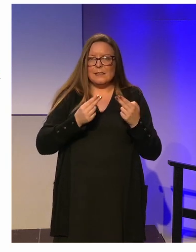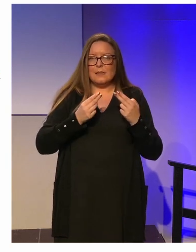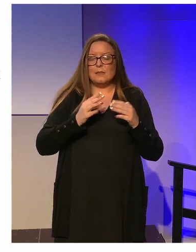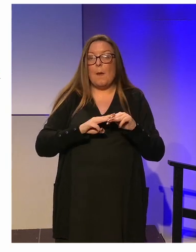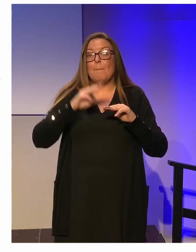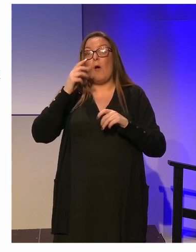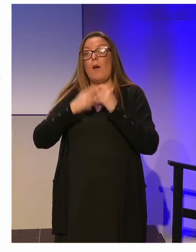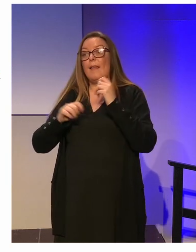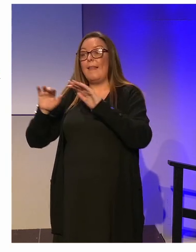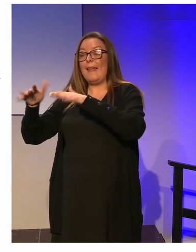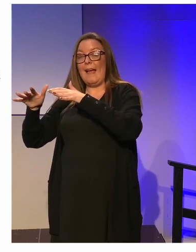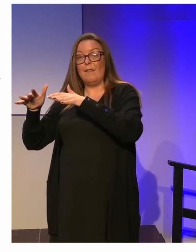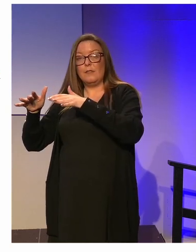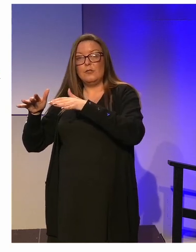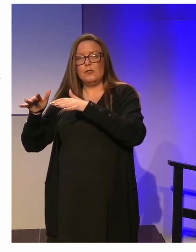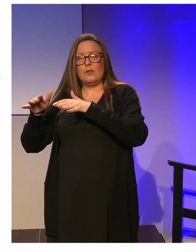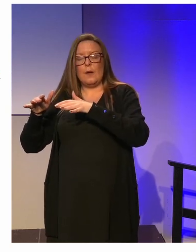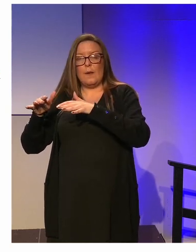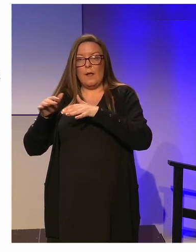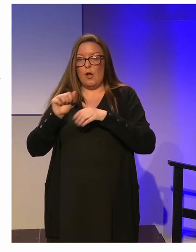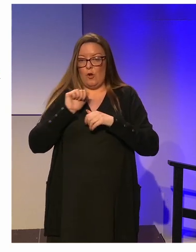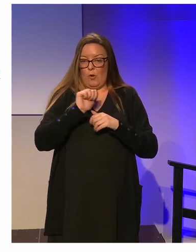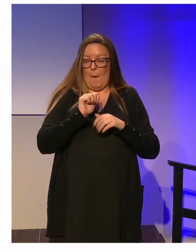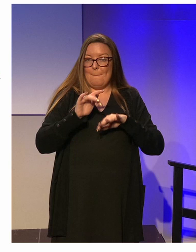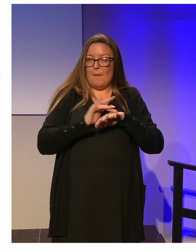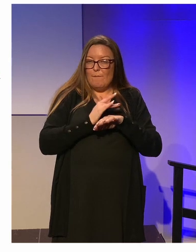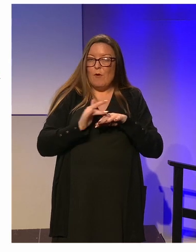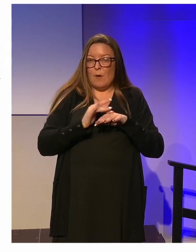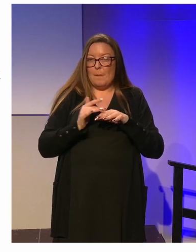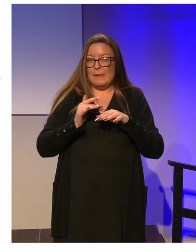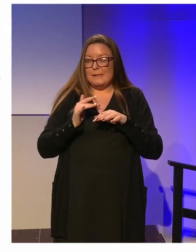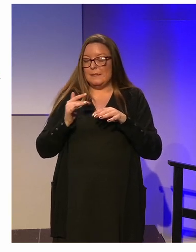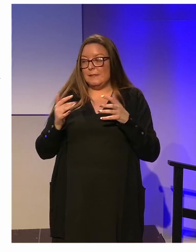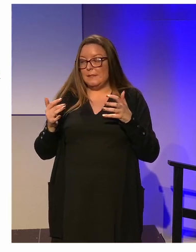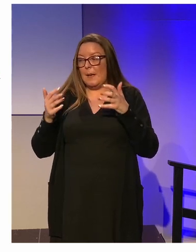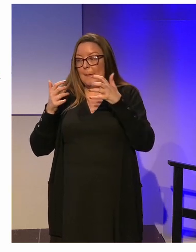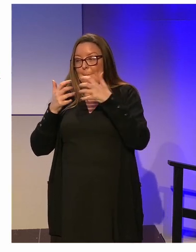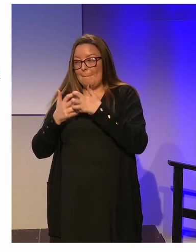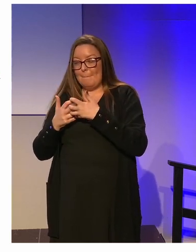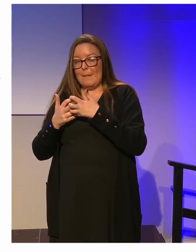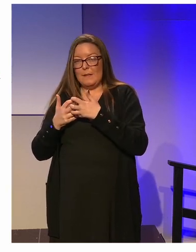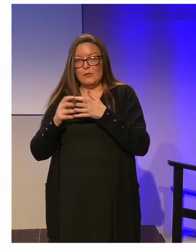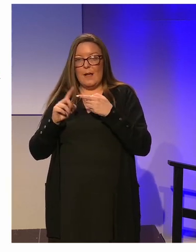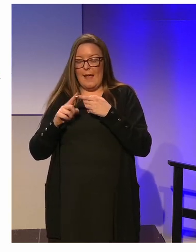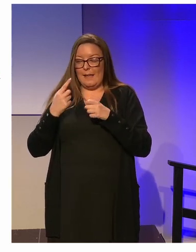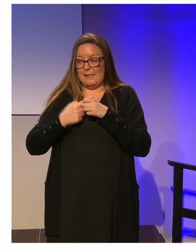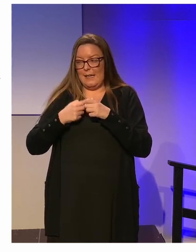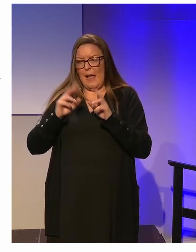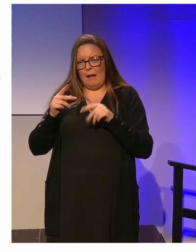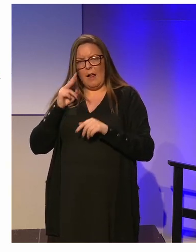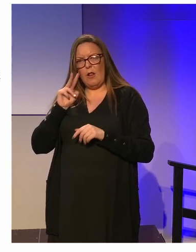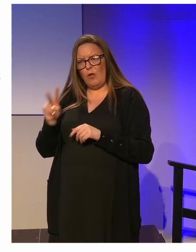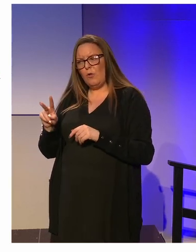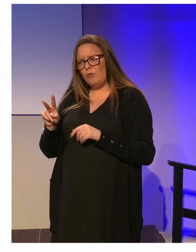the average might be, your performance is in line. And it's, again, at least we can look at that and go,